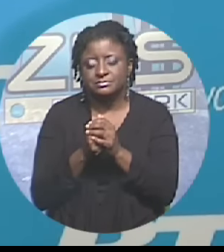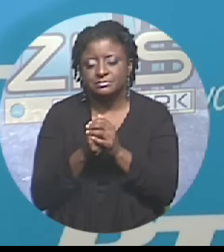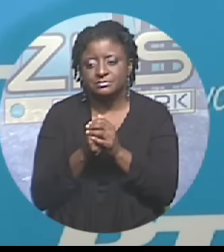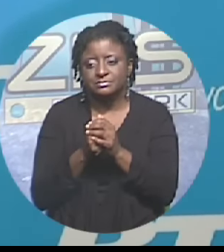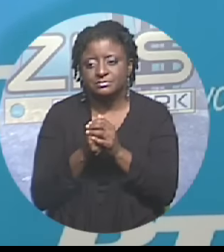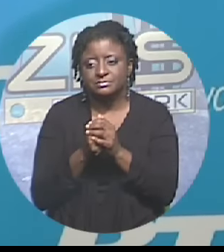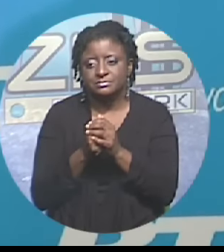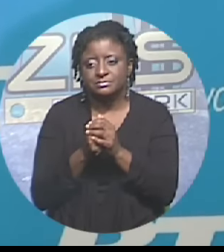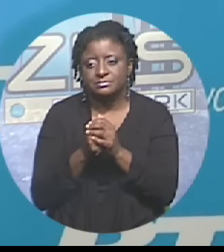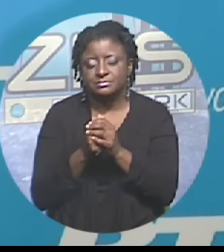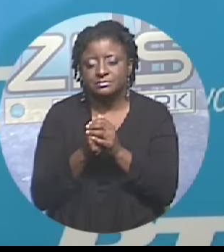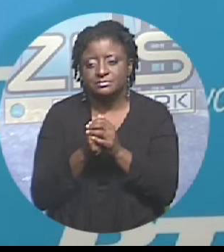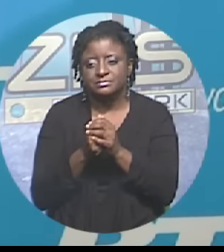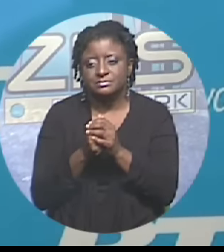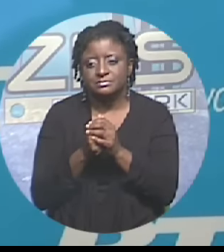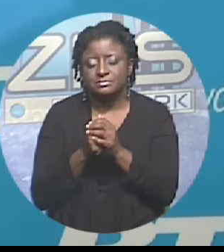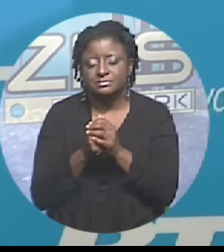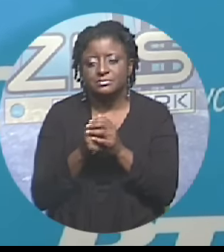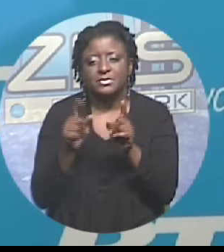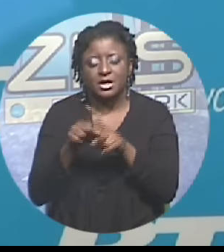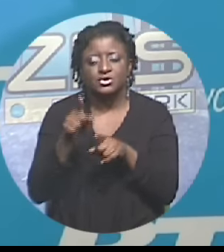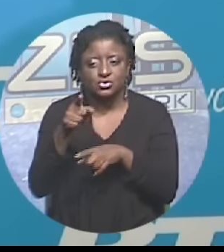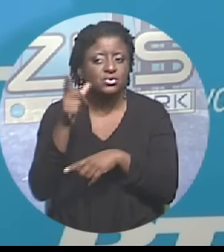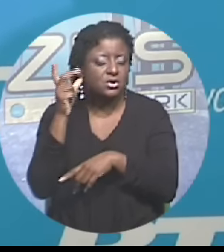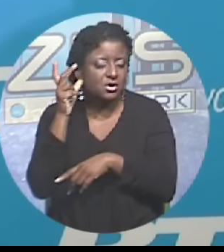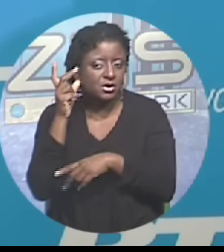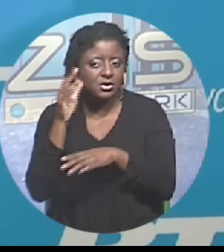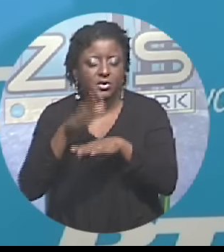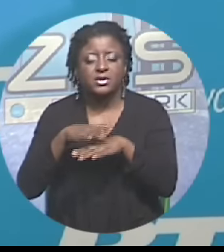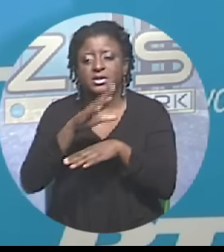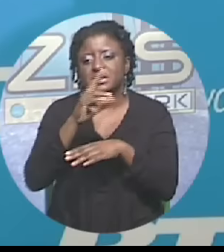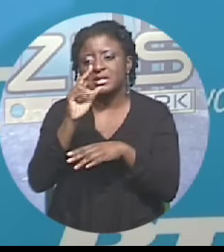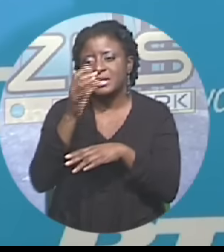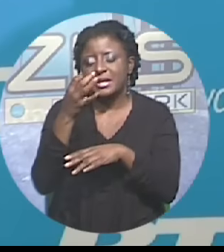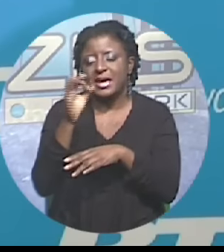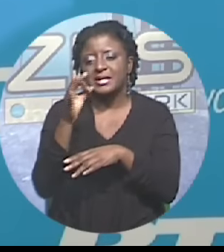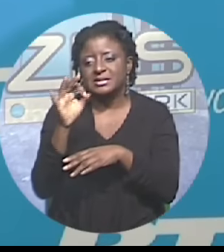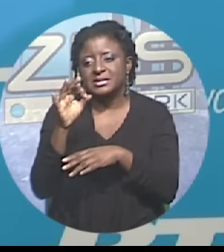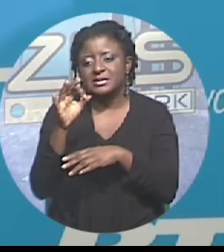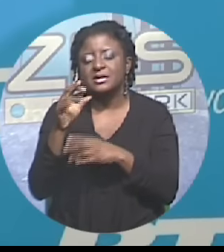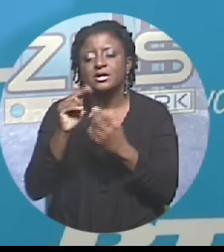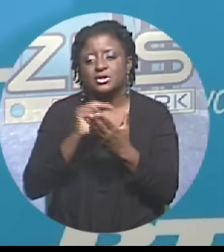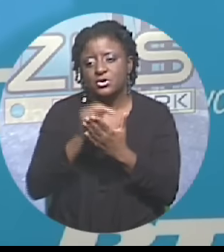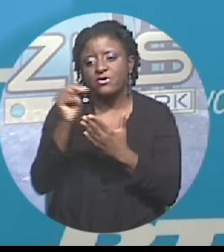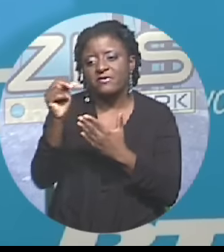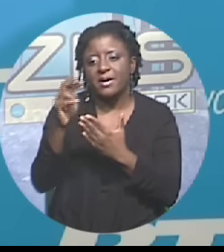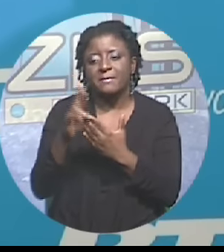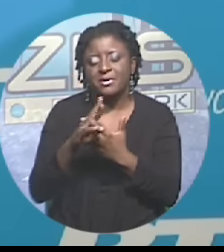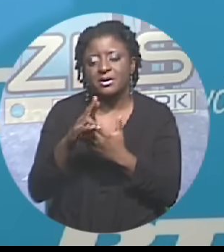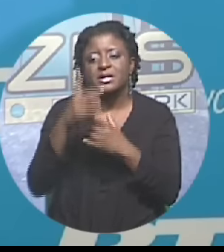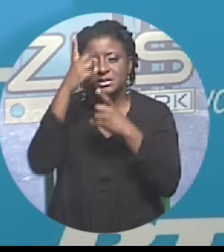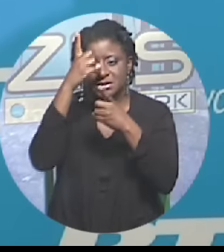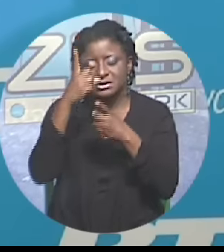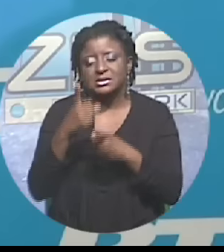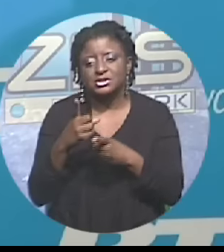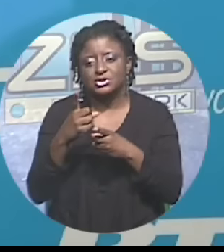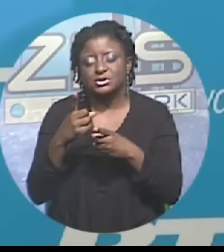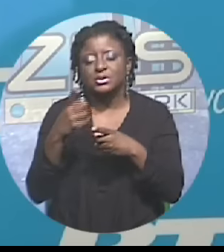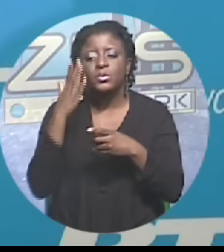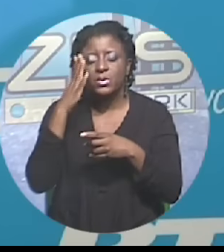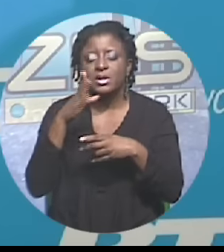As you have heard in the press, come the 19th of this month, a decision will be made on the ownership of